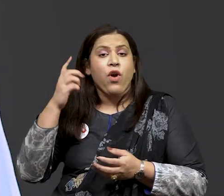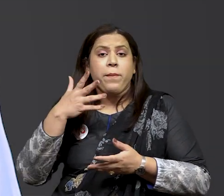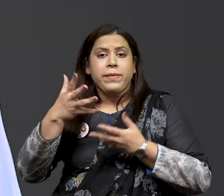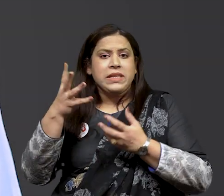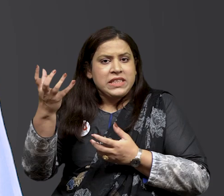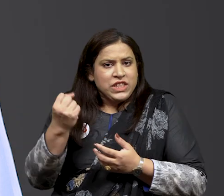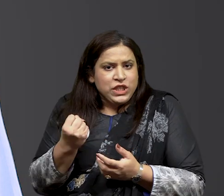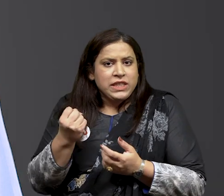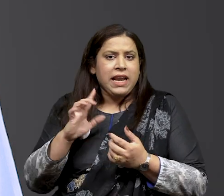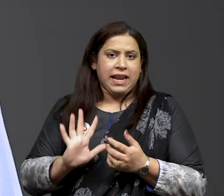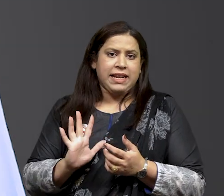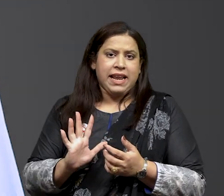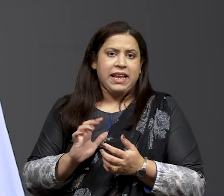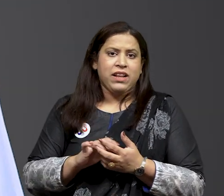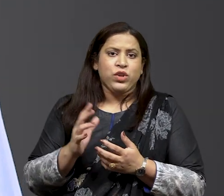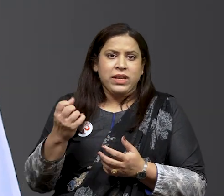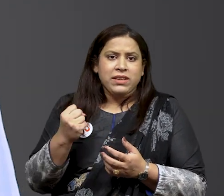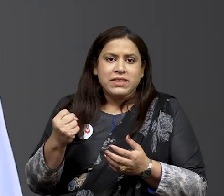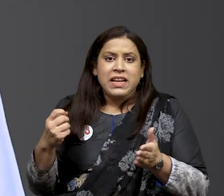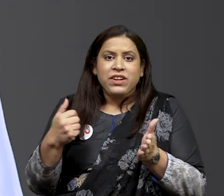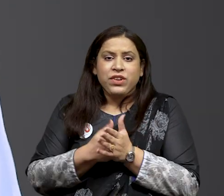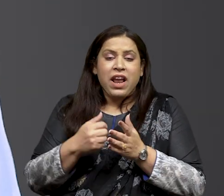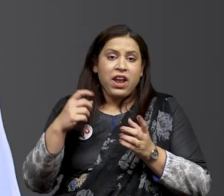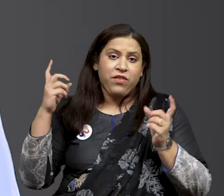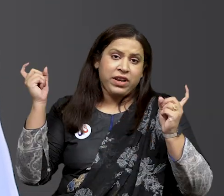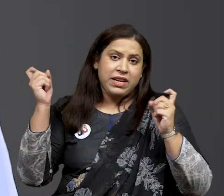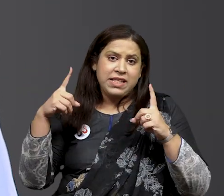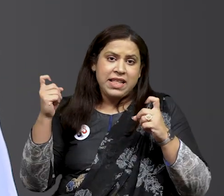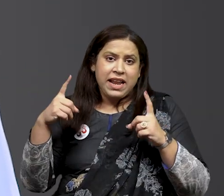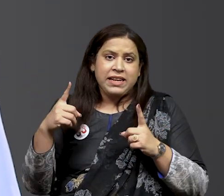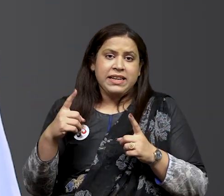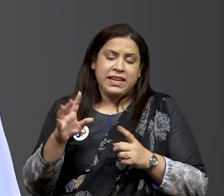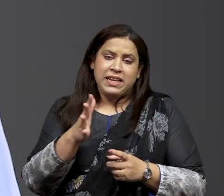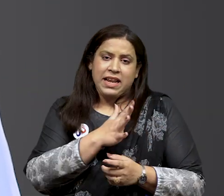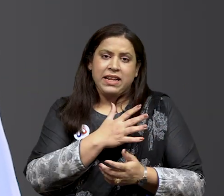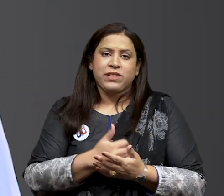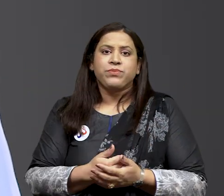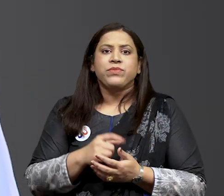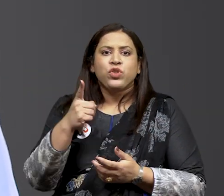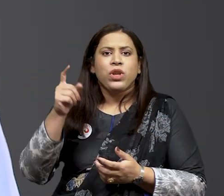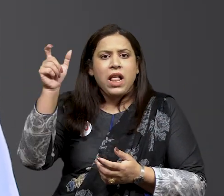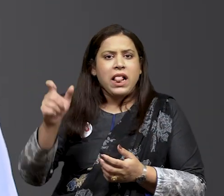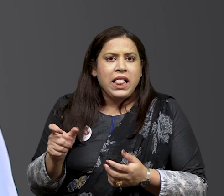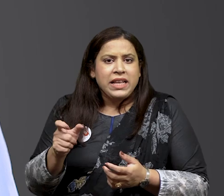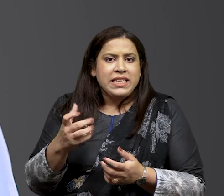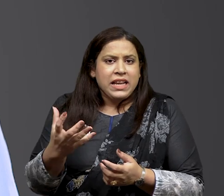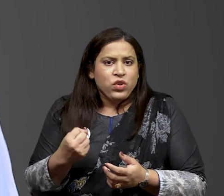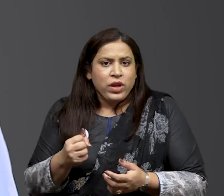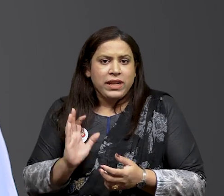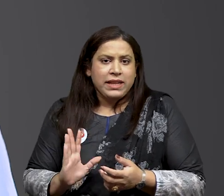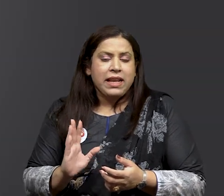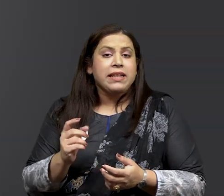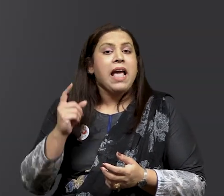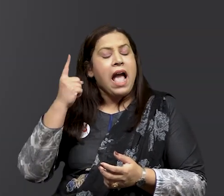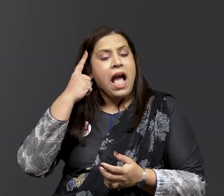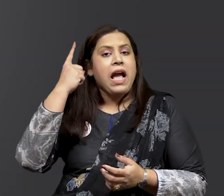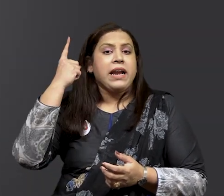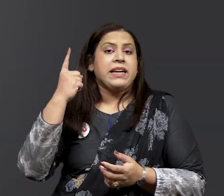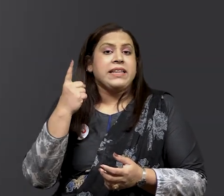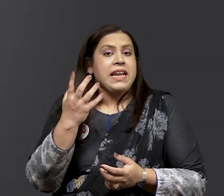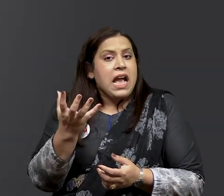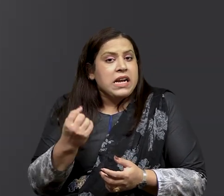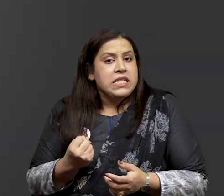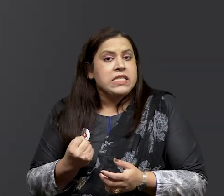spread in a manner that we were able to inculcate things like graphic designing, etc., to ensure that people actually wanted to read information. Idea was